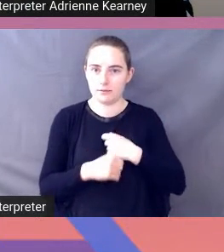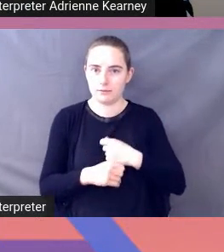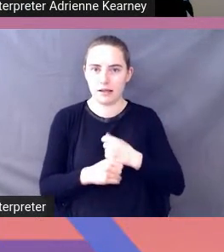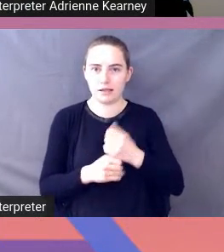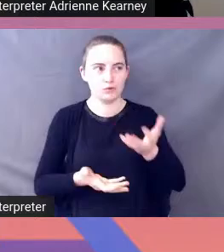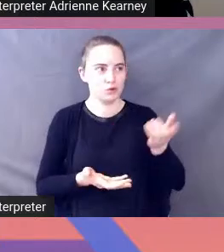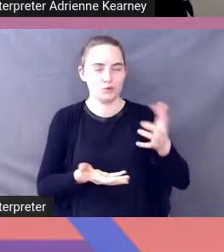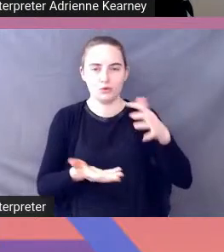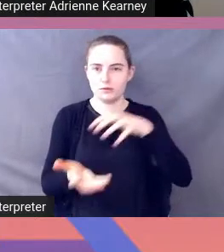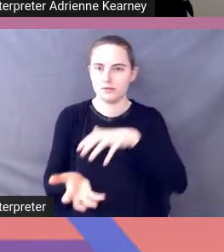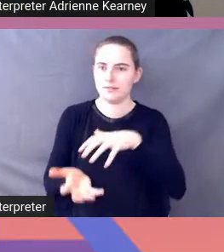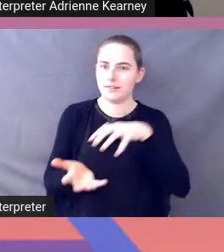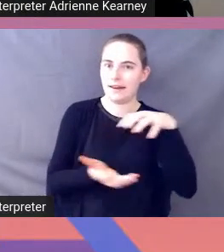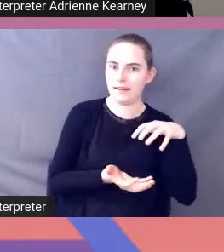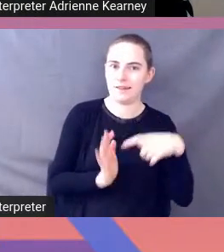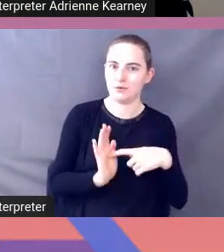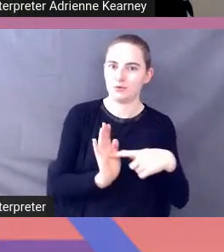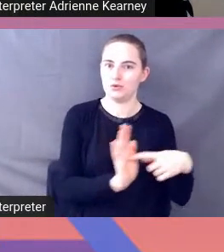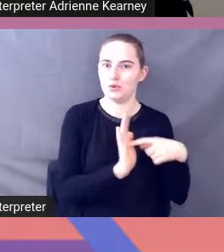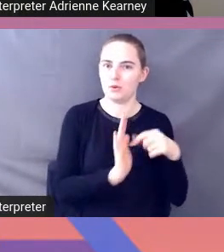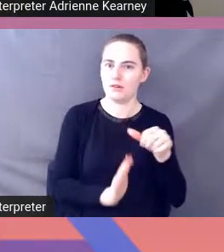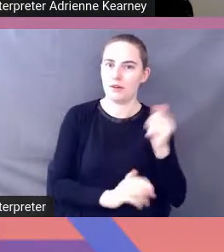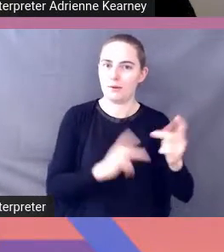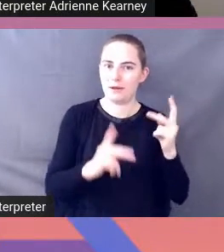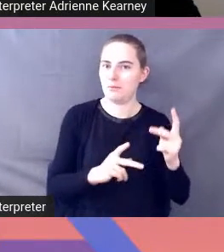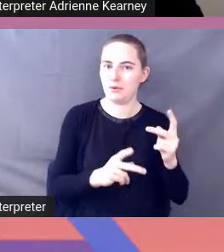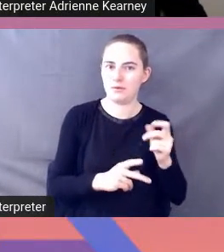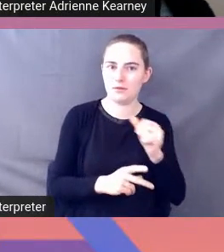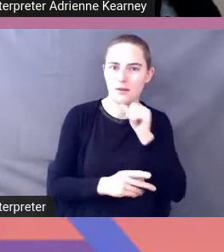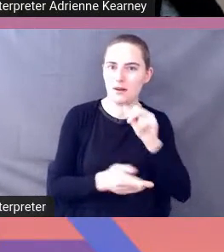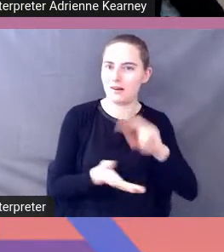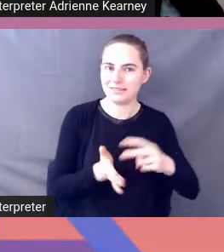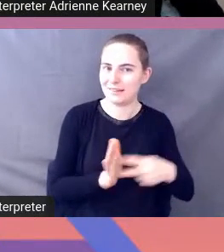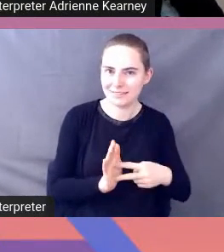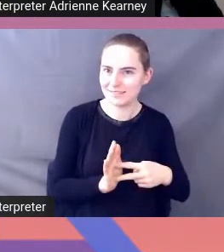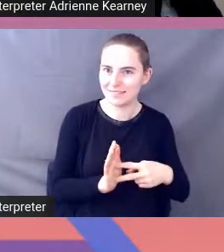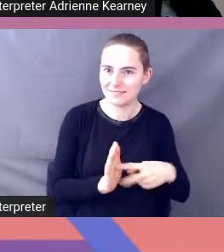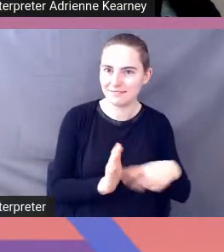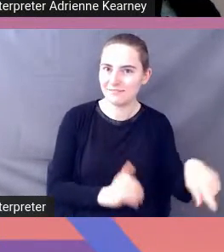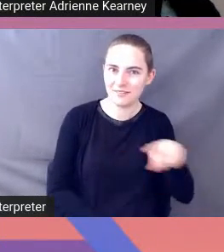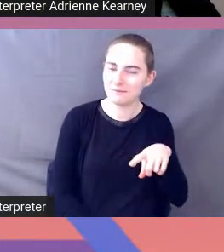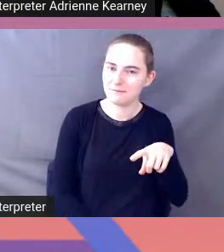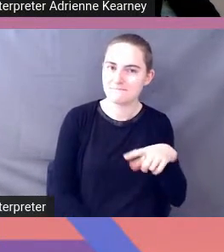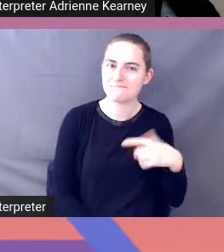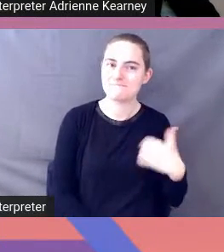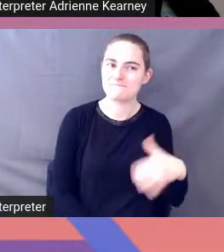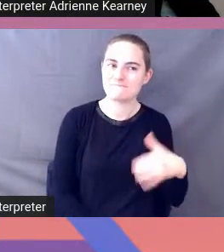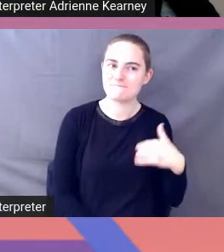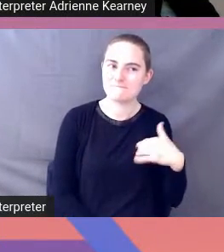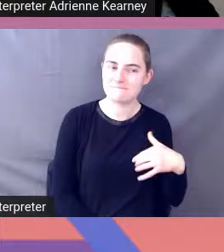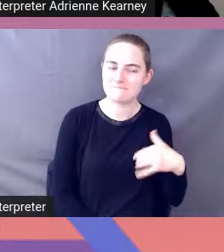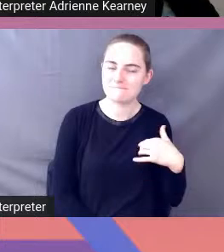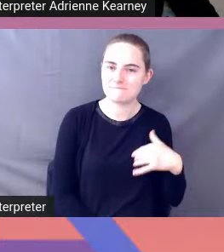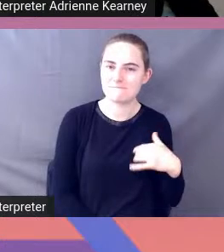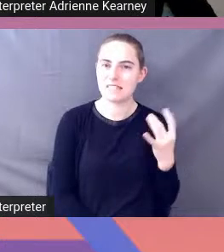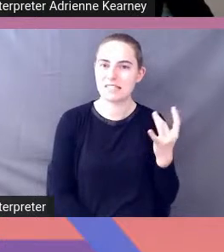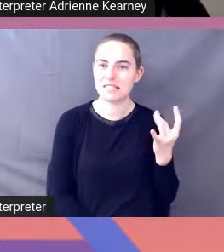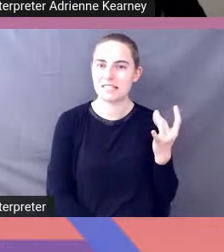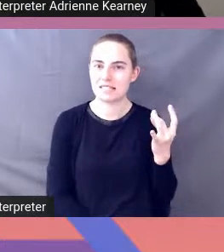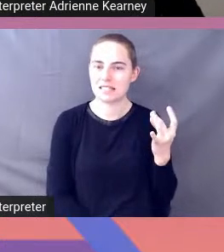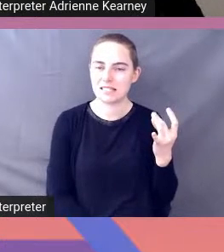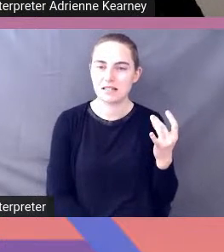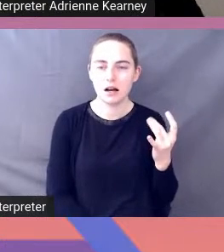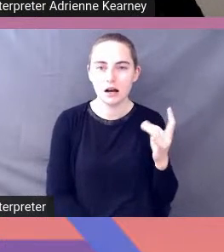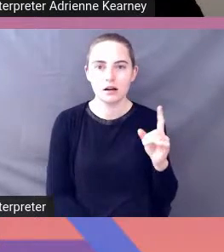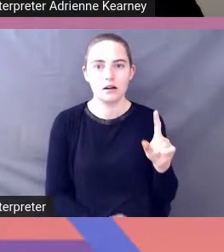so, fine. But also that was never my real intention. So I feel once you start making demands, especially as a Black